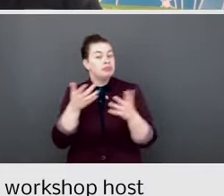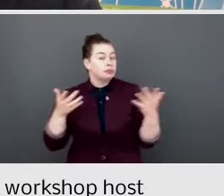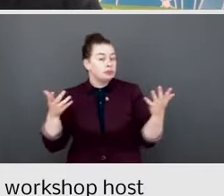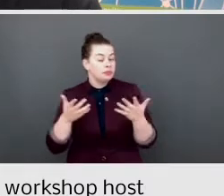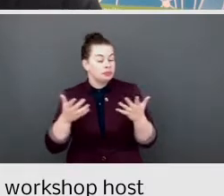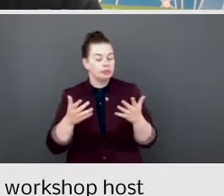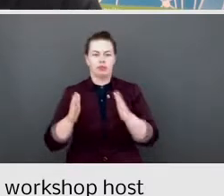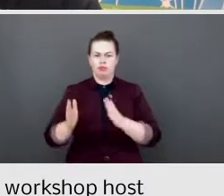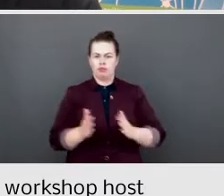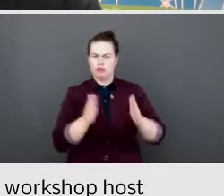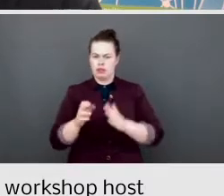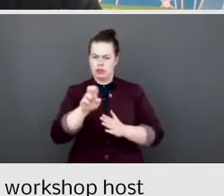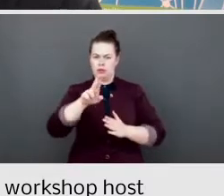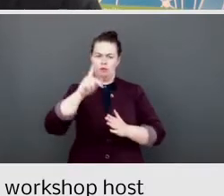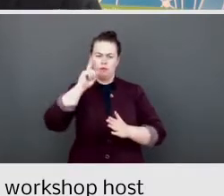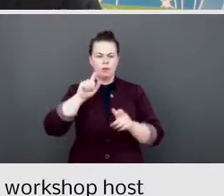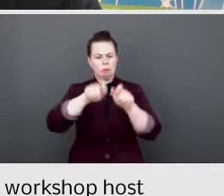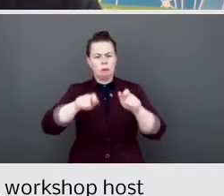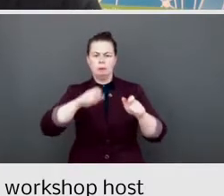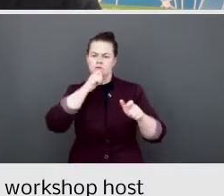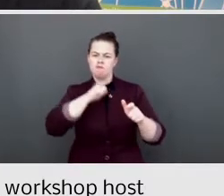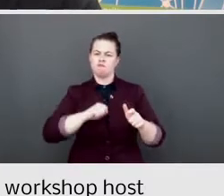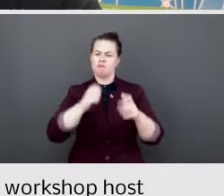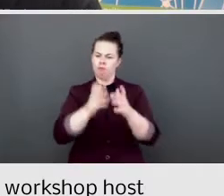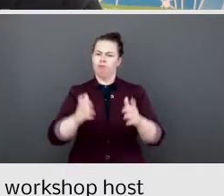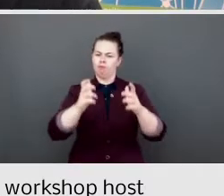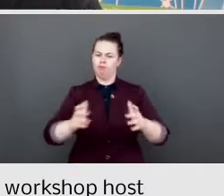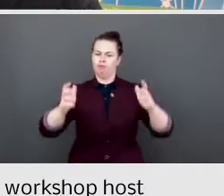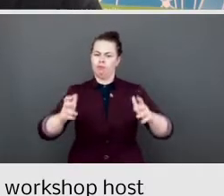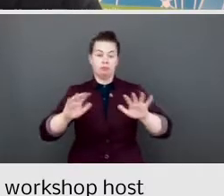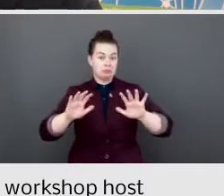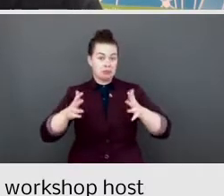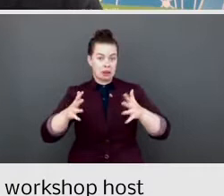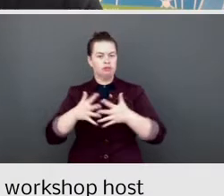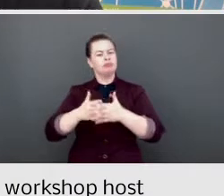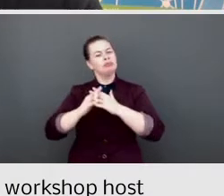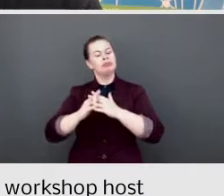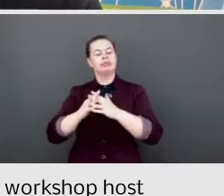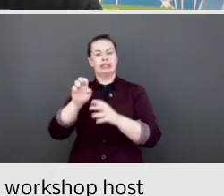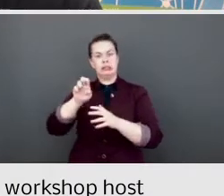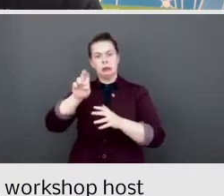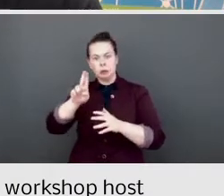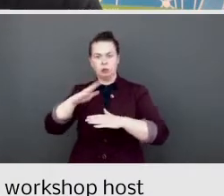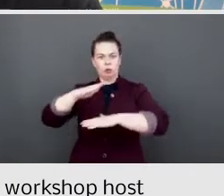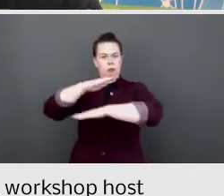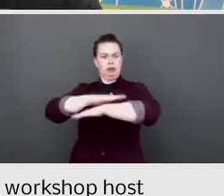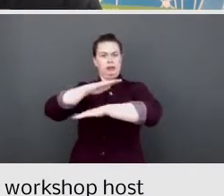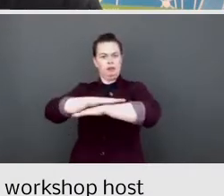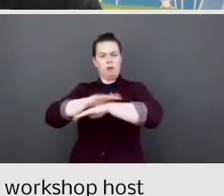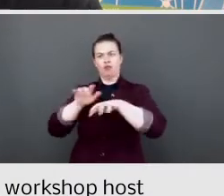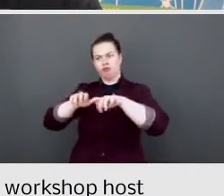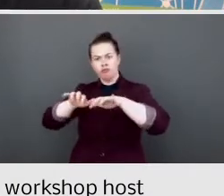to prepare the EU for the effects of demographic aging by providing a EU-wide and